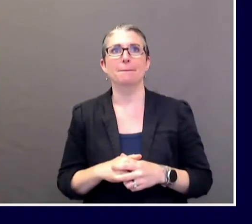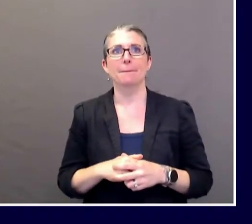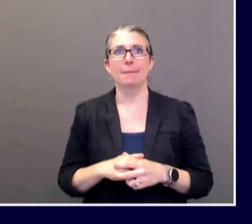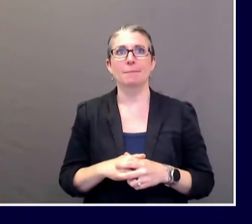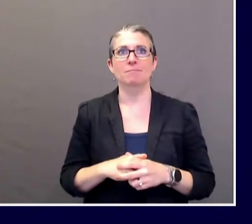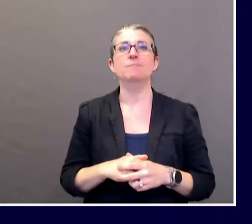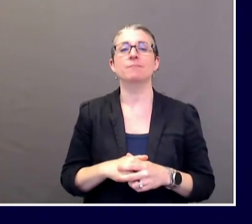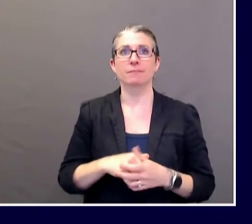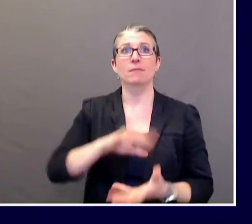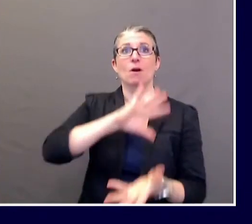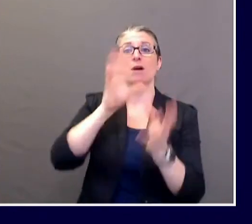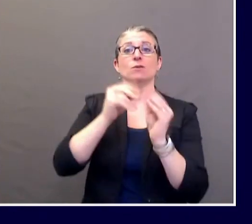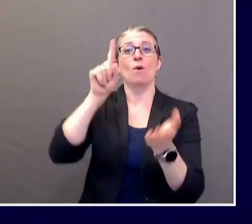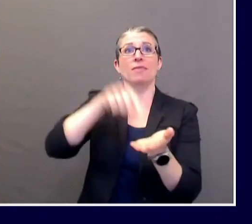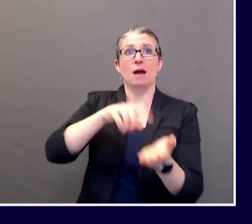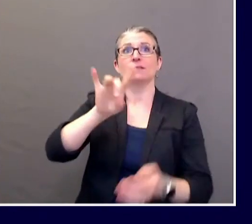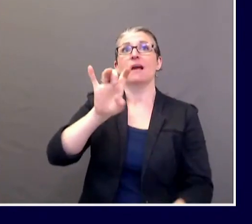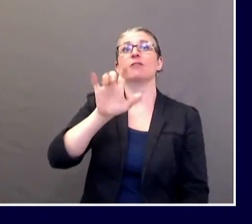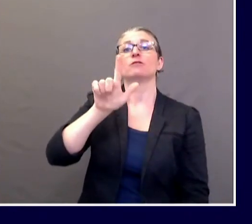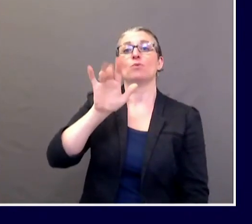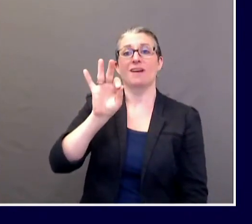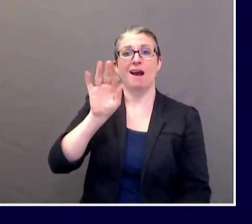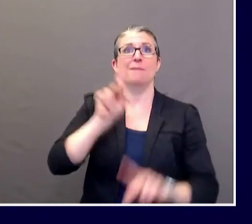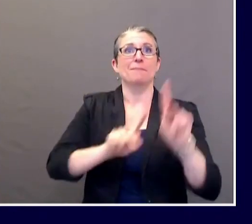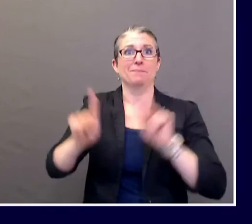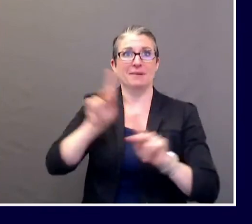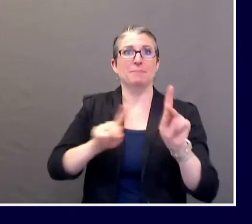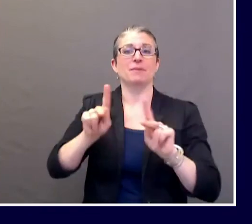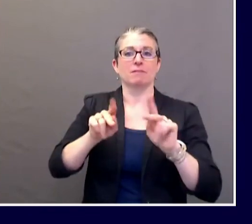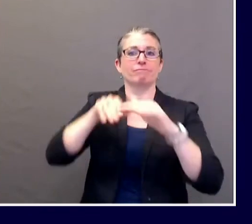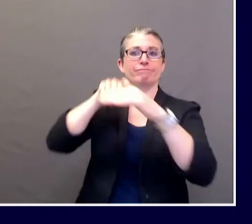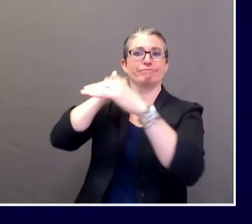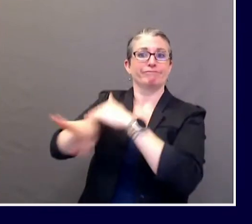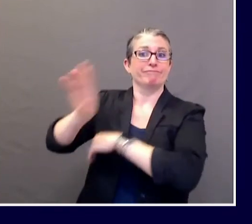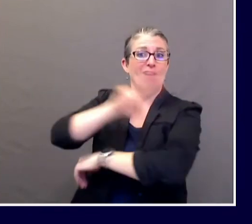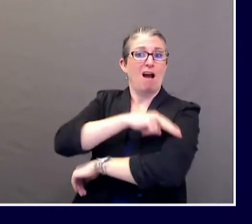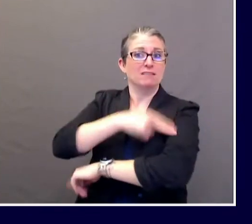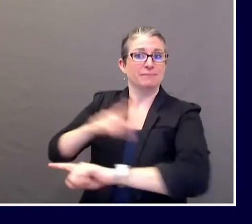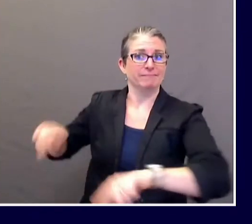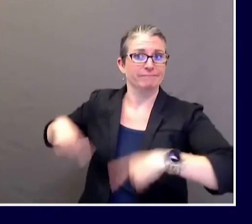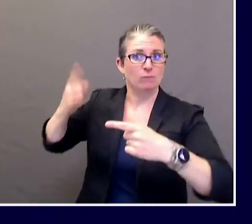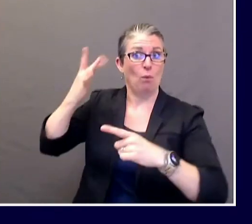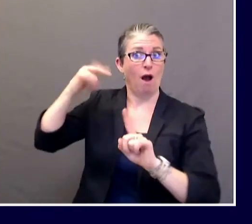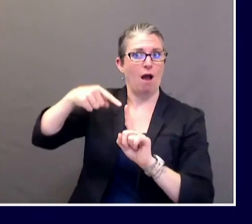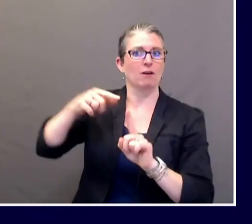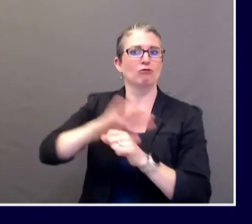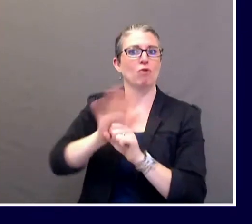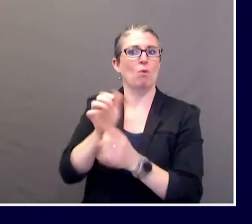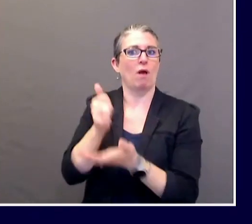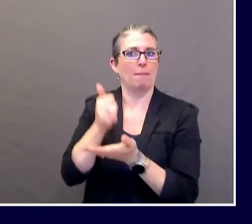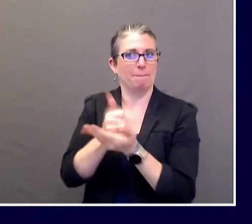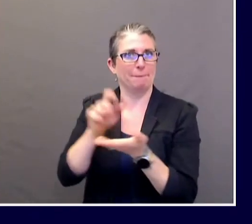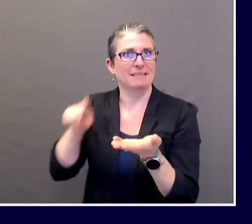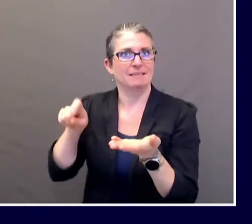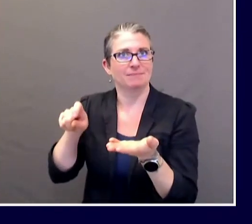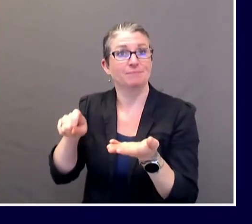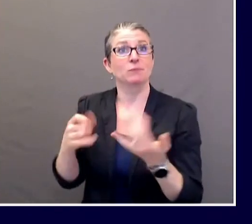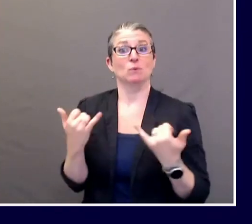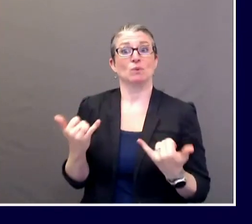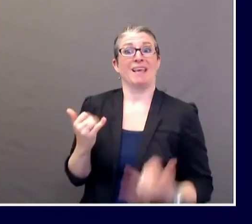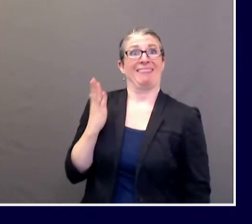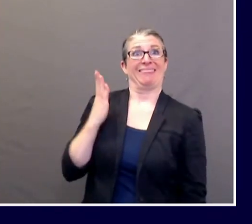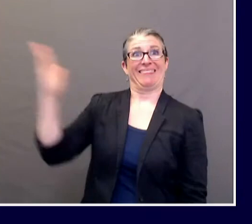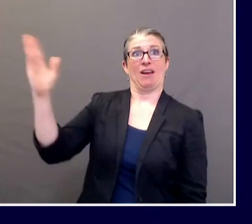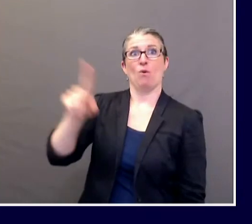1,829 people have been hospitalized with COVID-19, and right now in the state, 119 people are in the hospital with